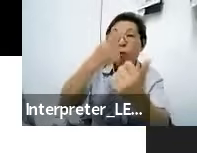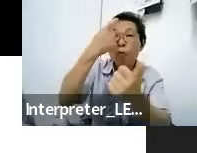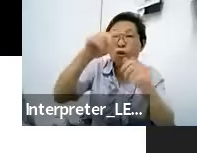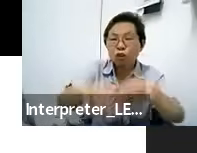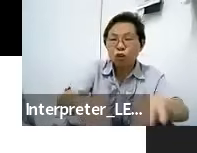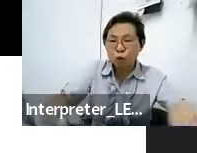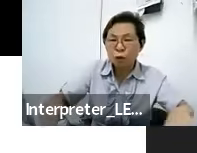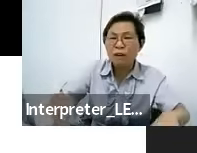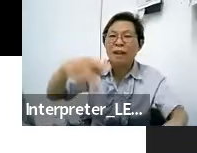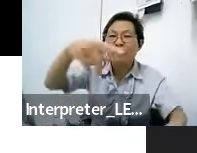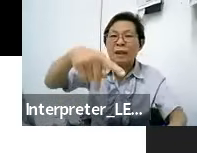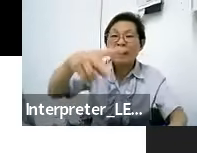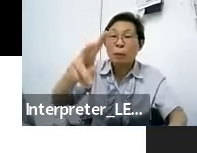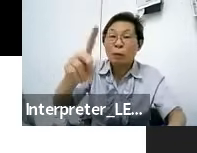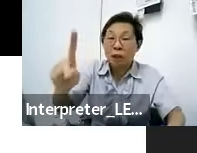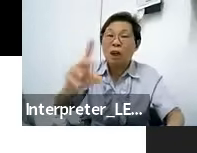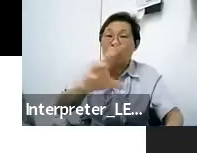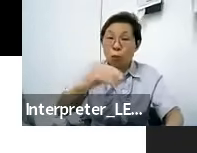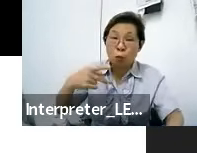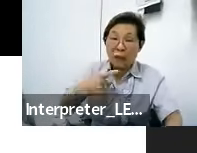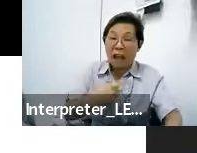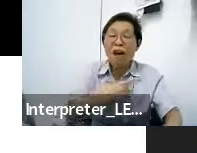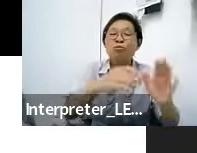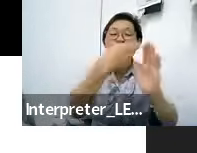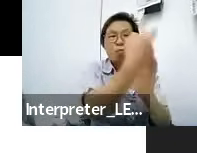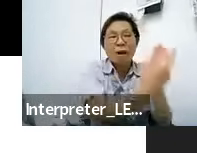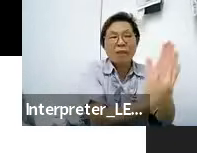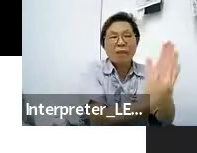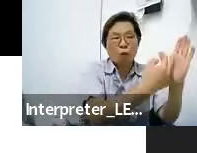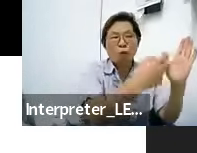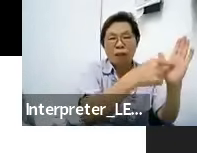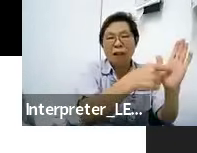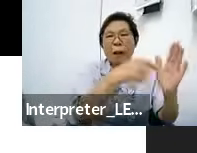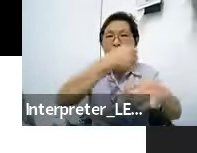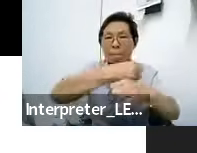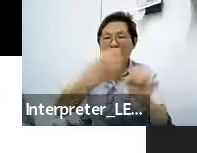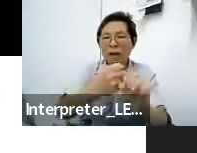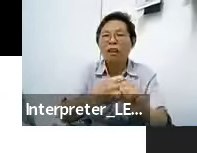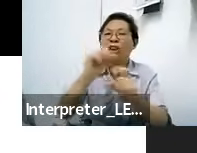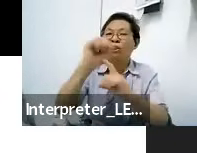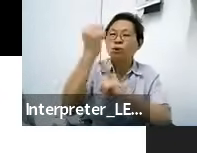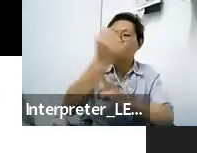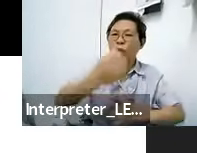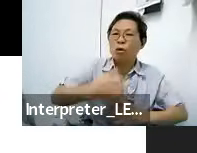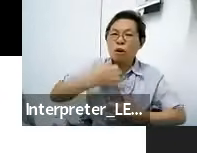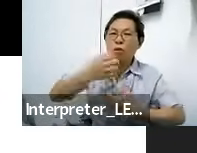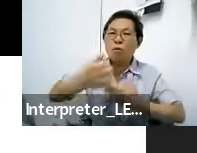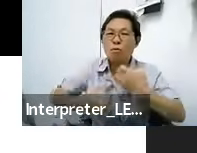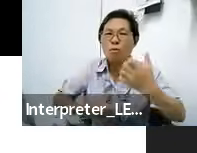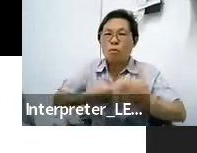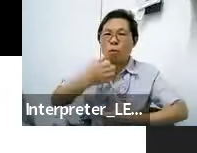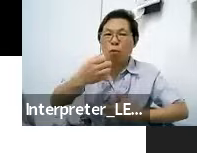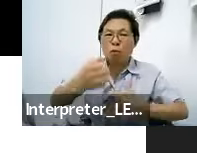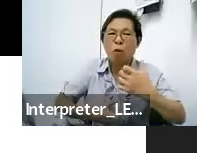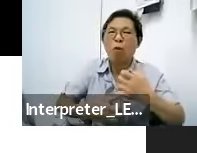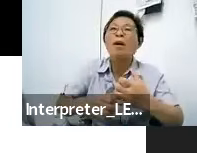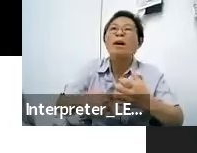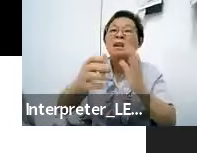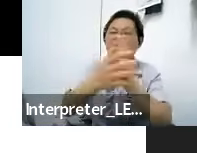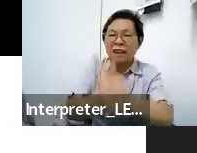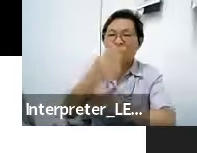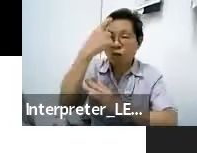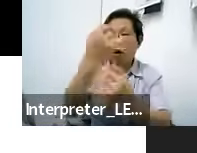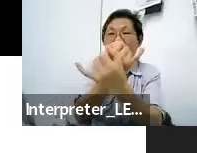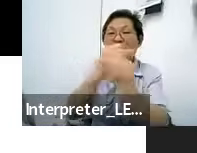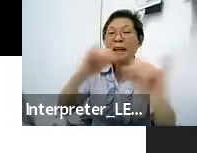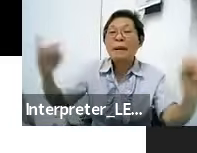need. We also have mentors who can build the social and emotional side with confidence skills for independent learning, because it's